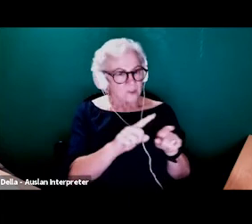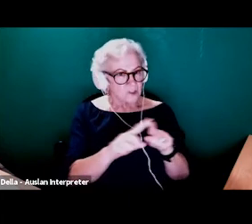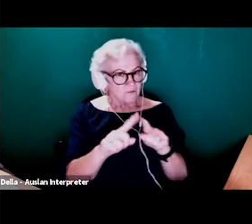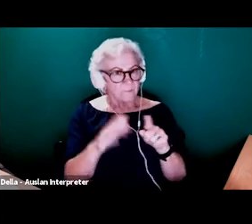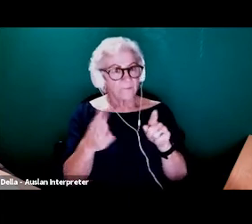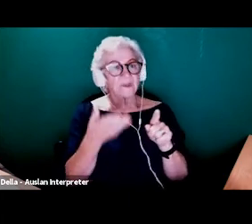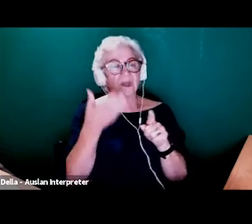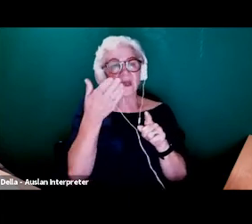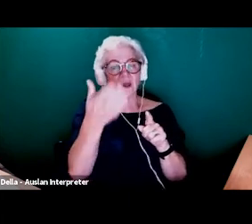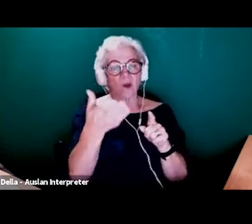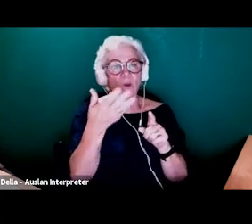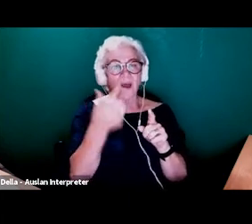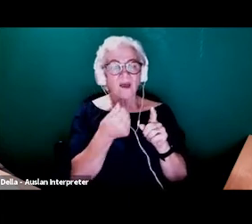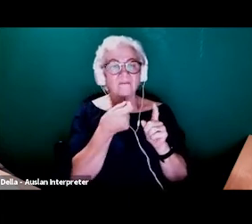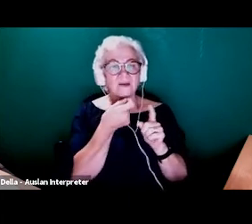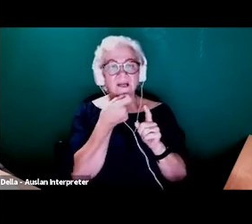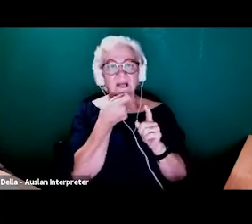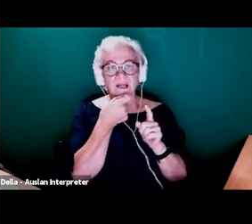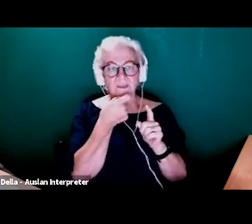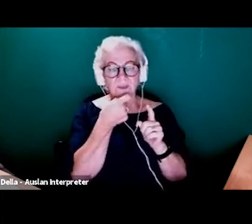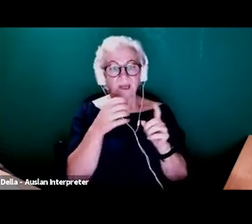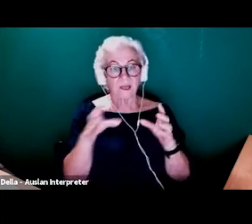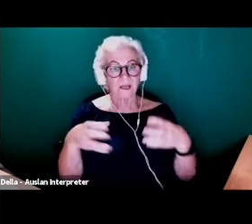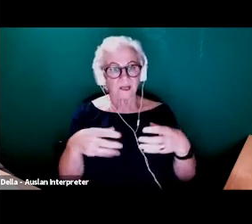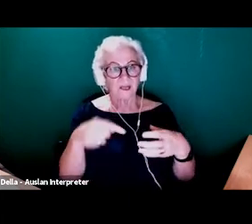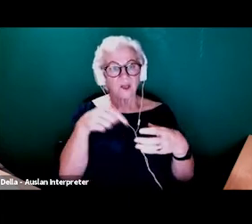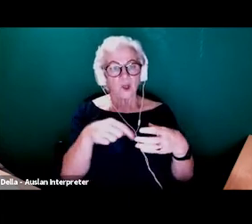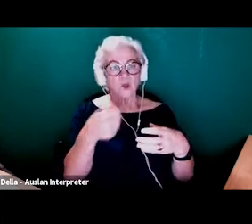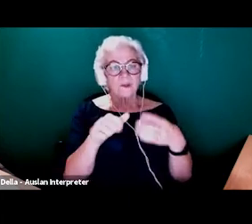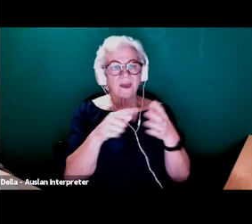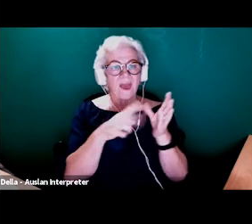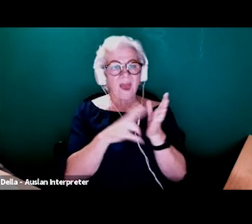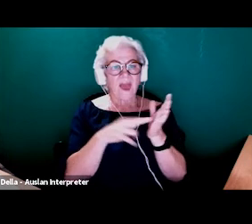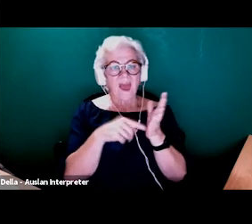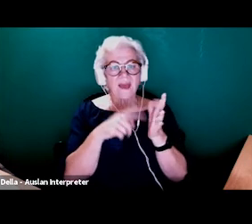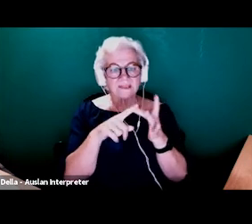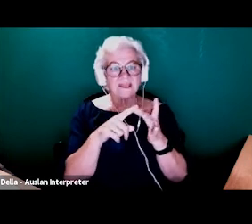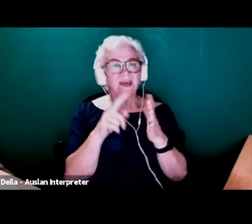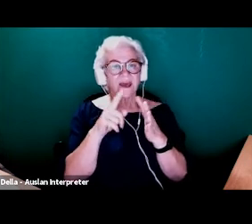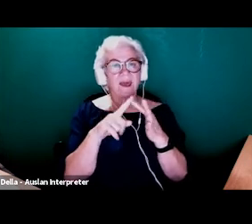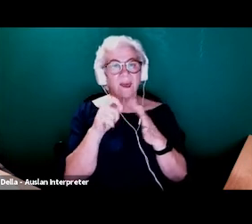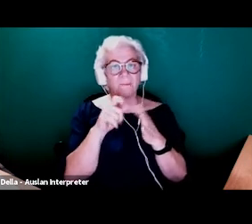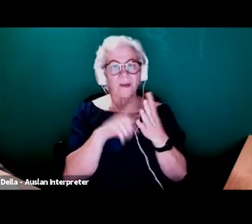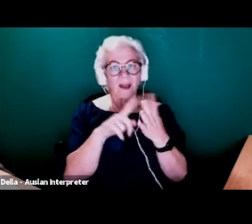while we do have a small proportion of the cohort who are using anti-epileptics, and some of these medicines are often